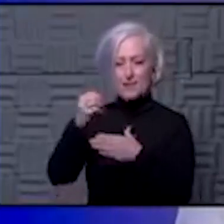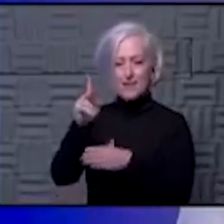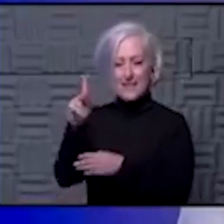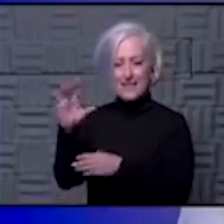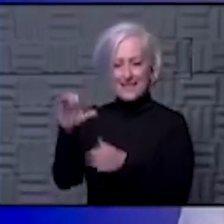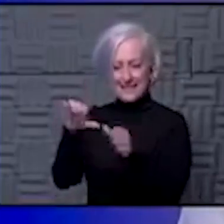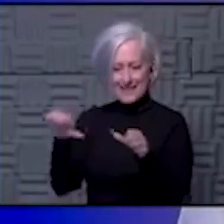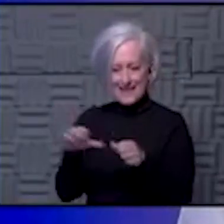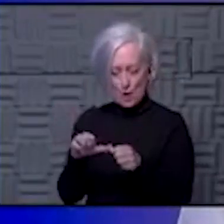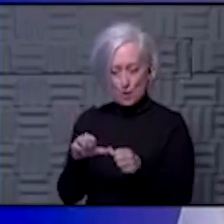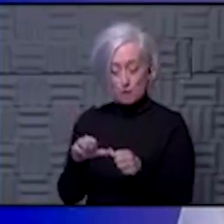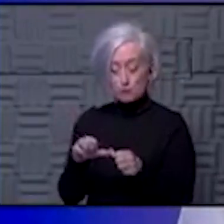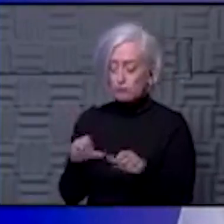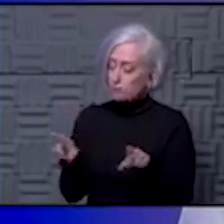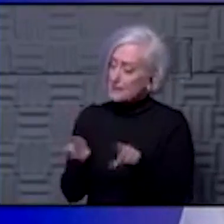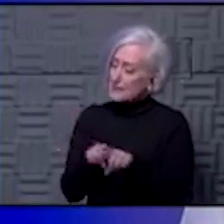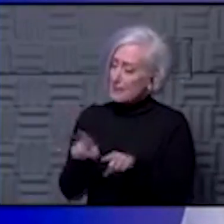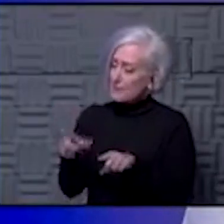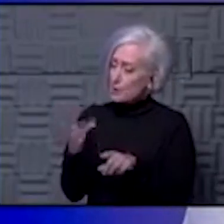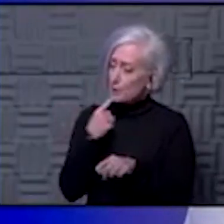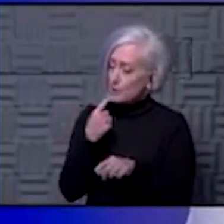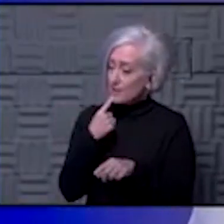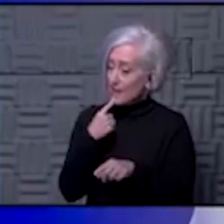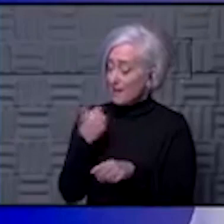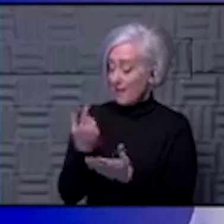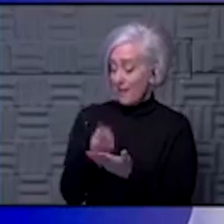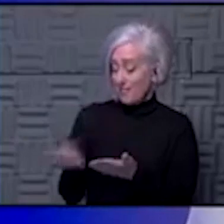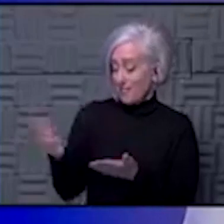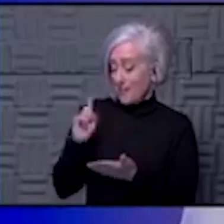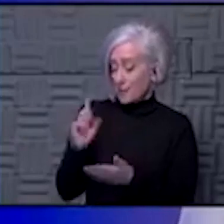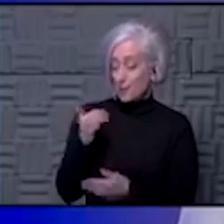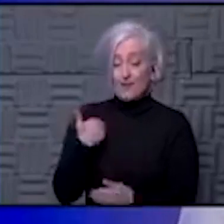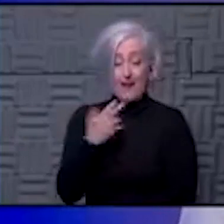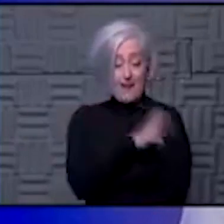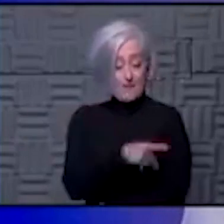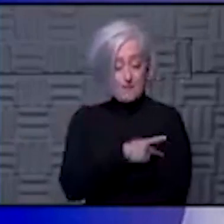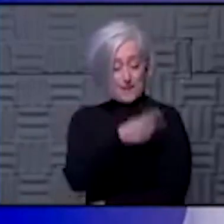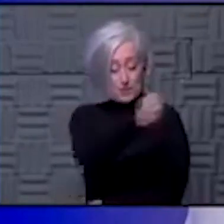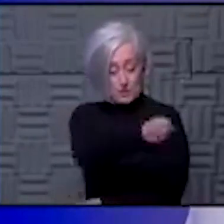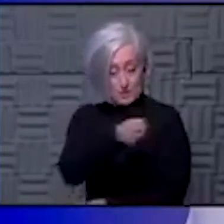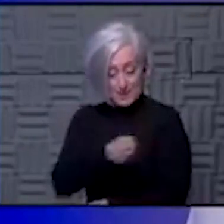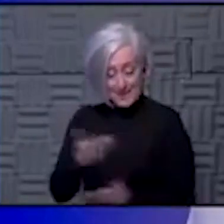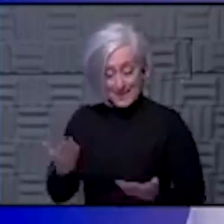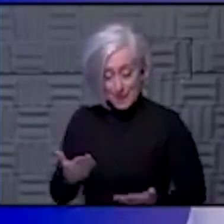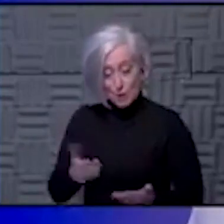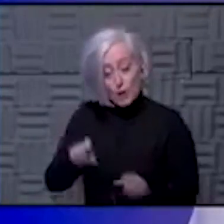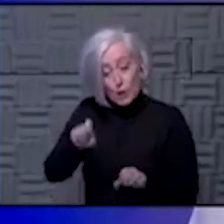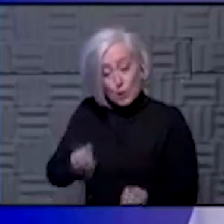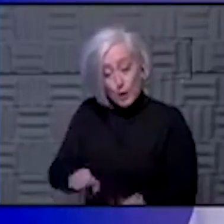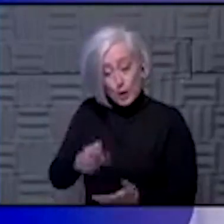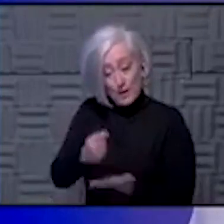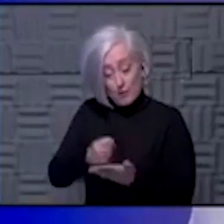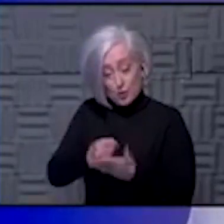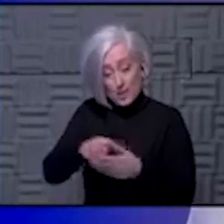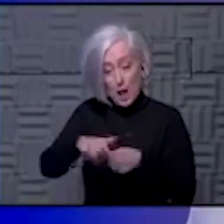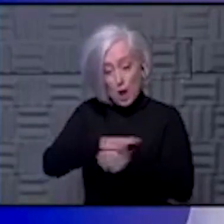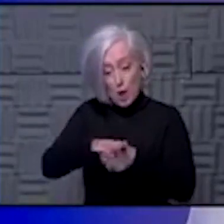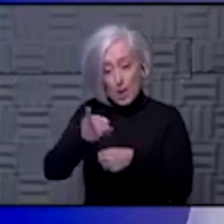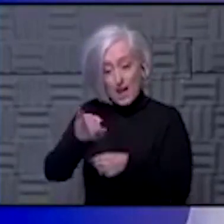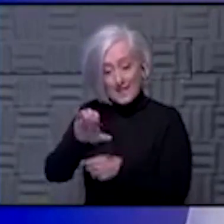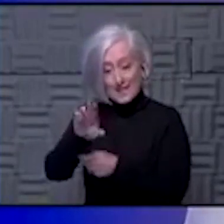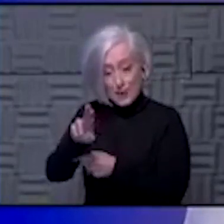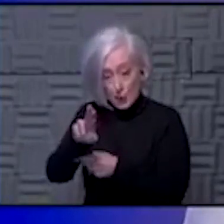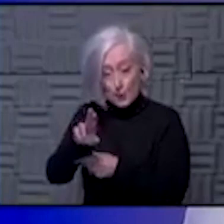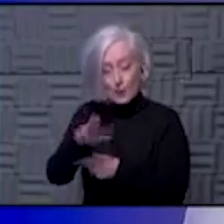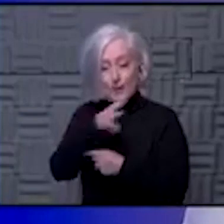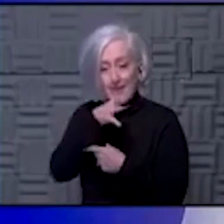as you said, you know, last week I had a patient who was admitted here who could have been treated at a local ICU in rural